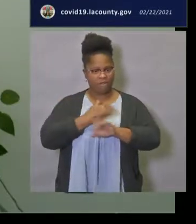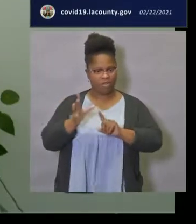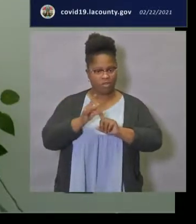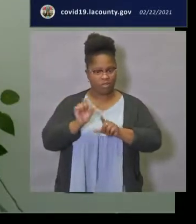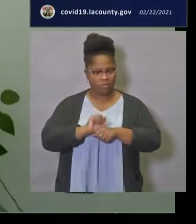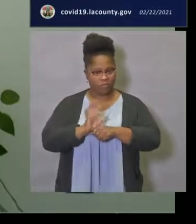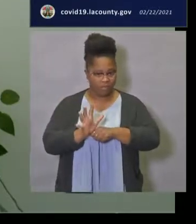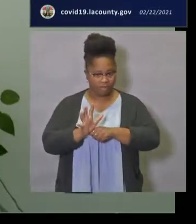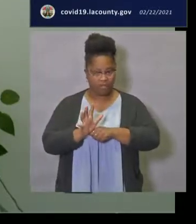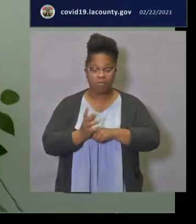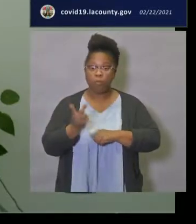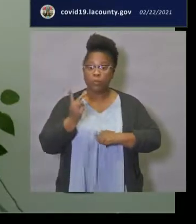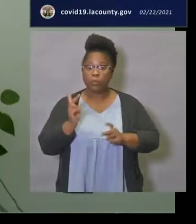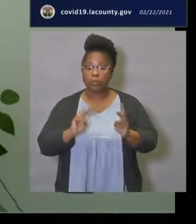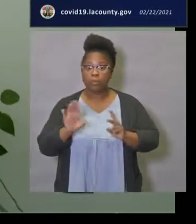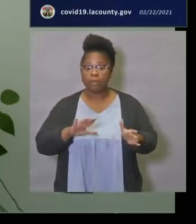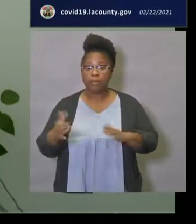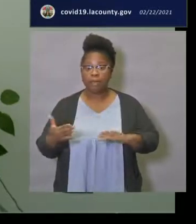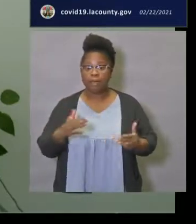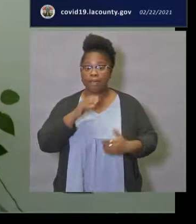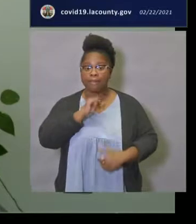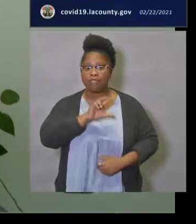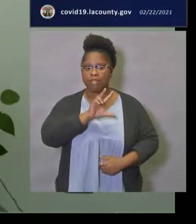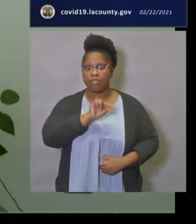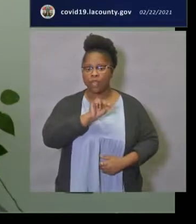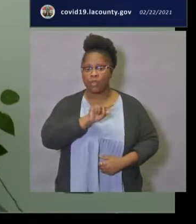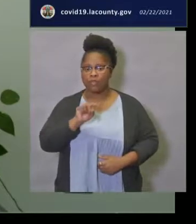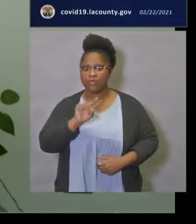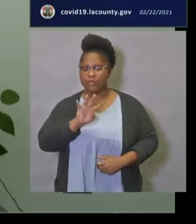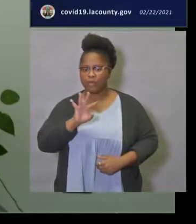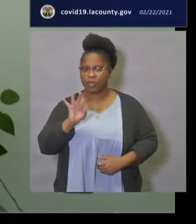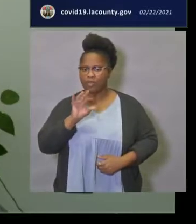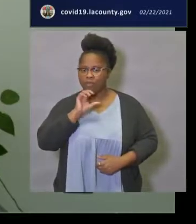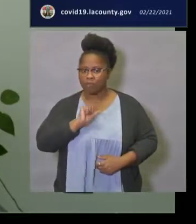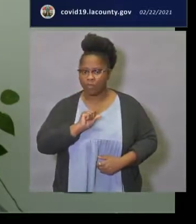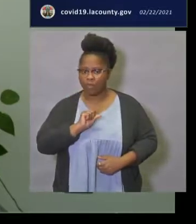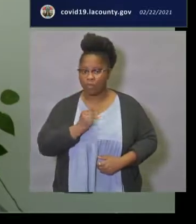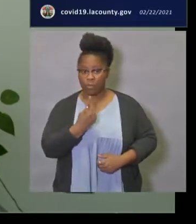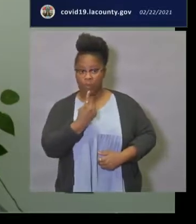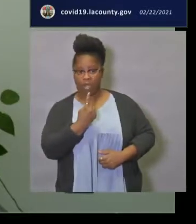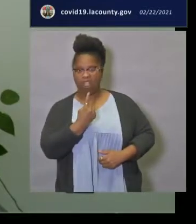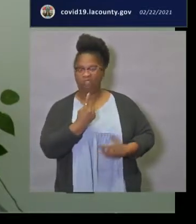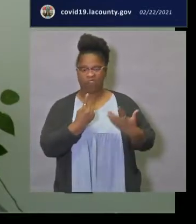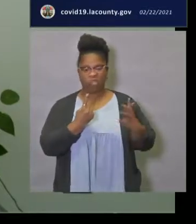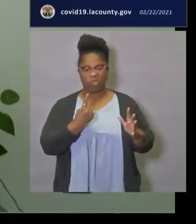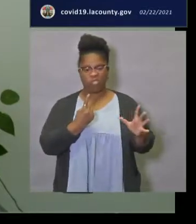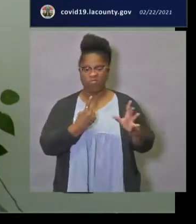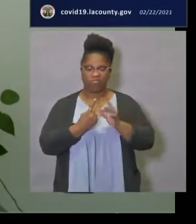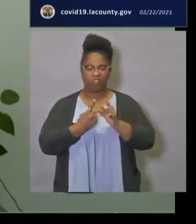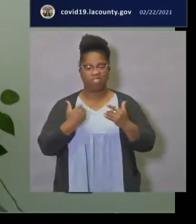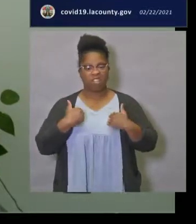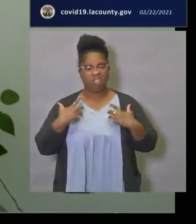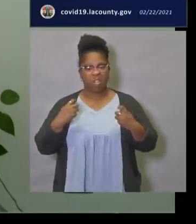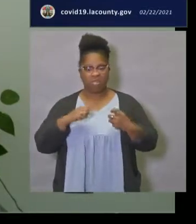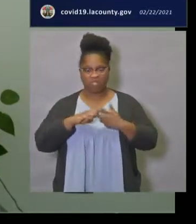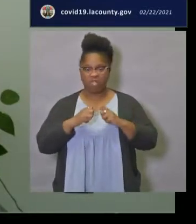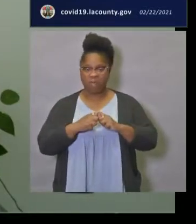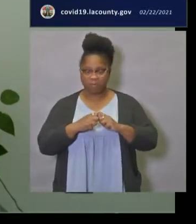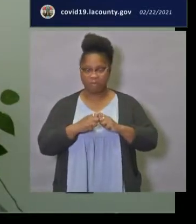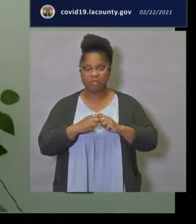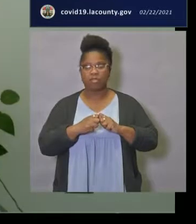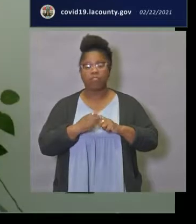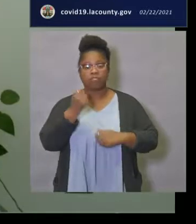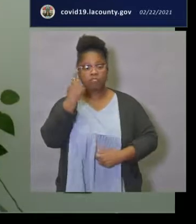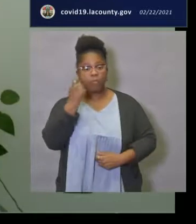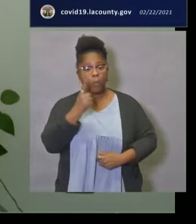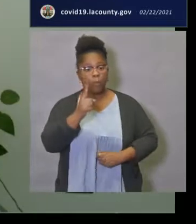people who passed away are between the ages of 30 and 49, and 1 person had underlying health conditions. There's 1